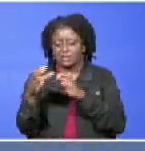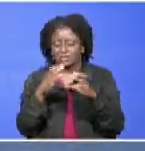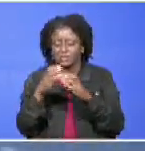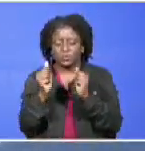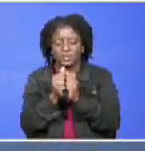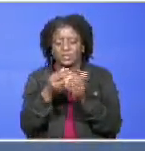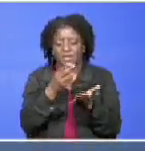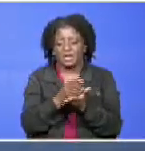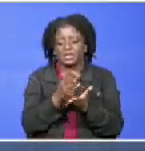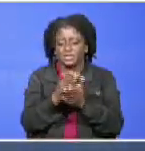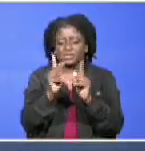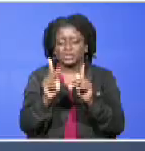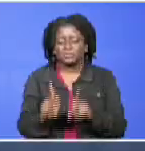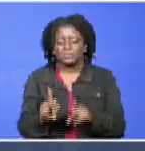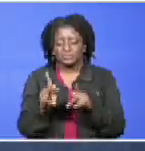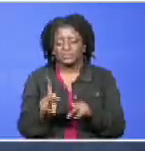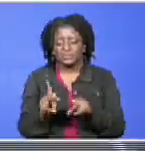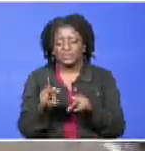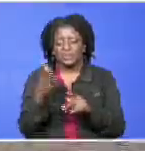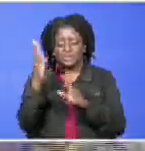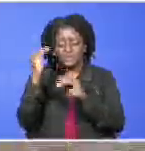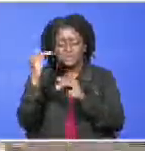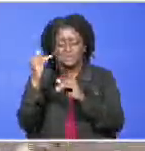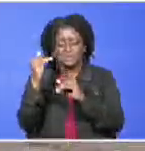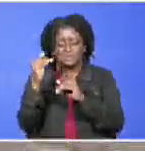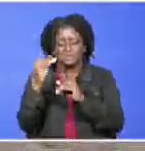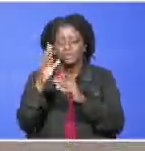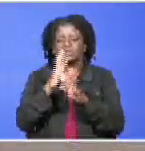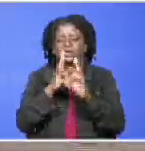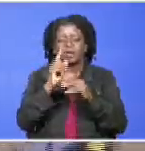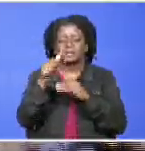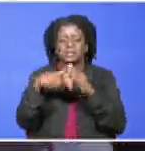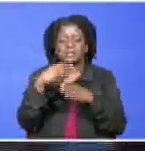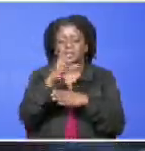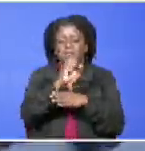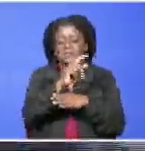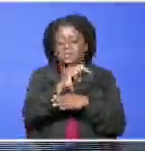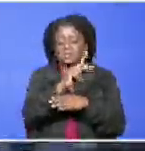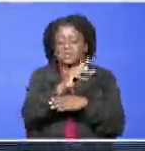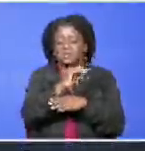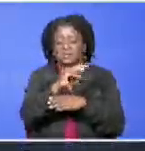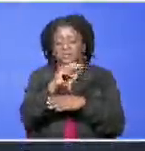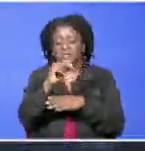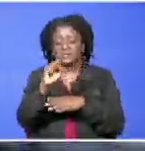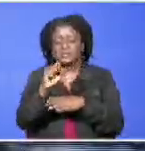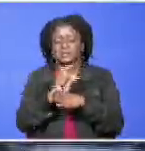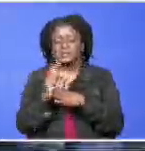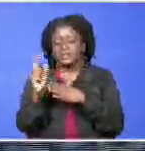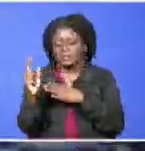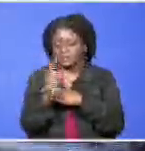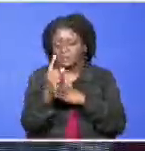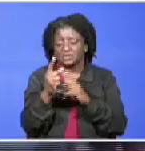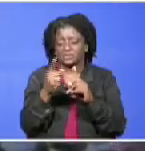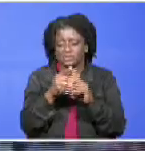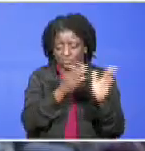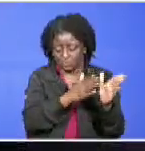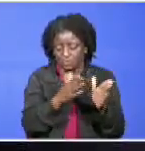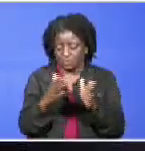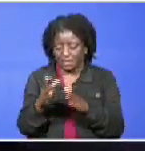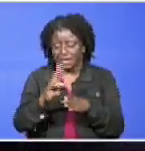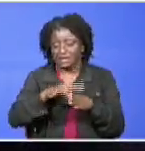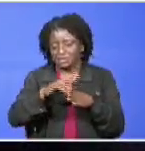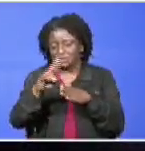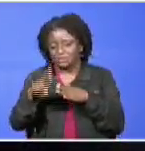and looks forward to CARICOM talks in St. Kitts next week to strategize solutions to the disharmony. Anticipating